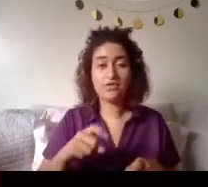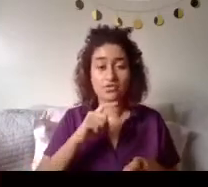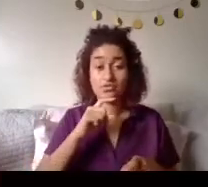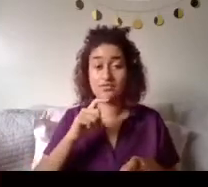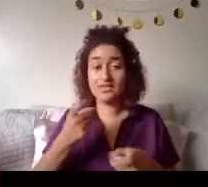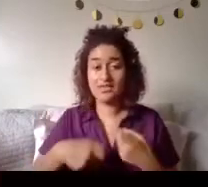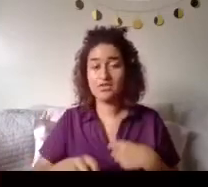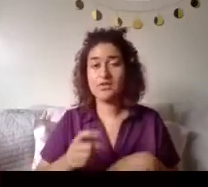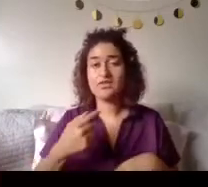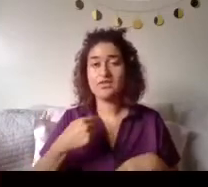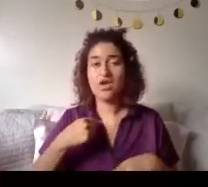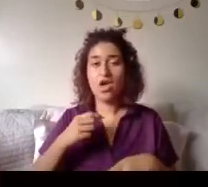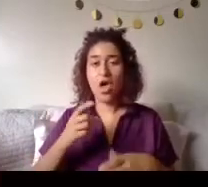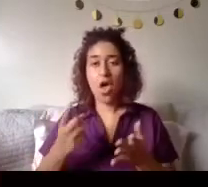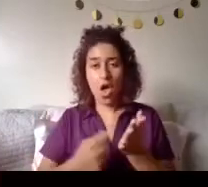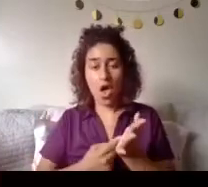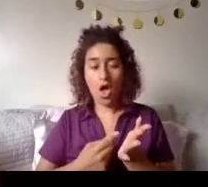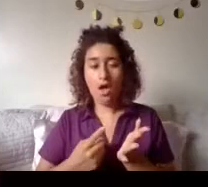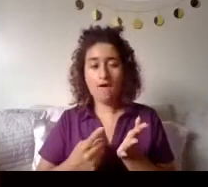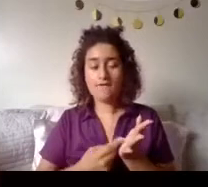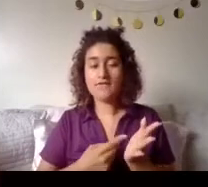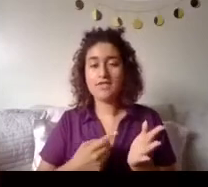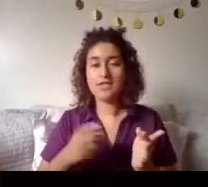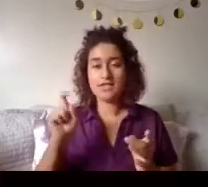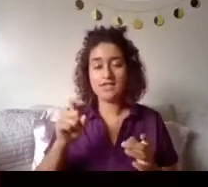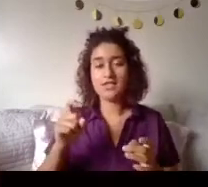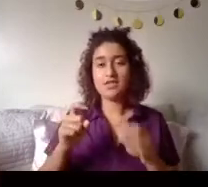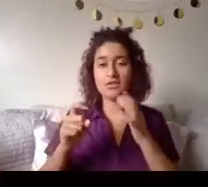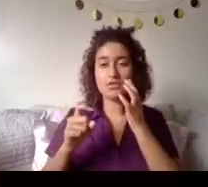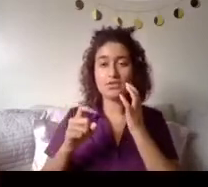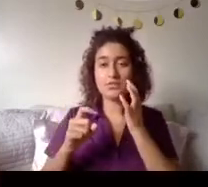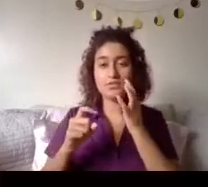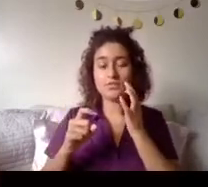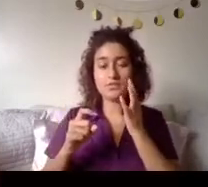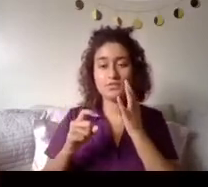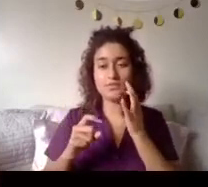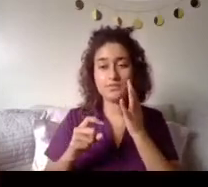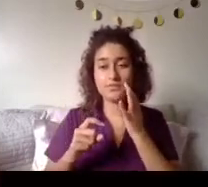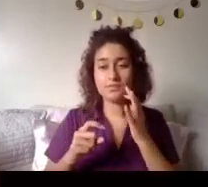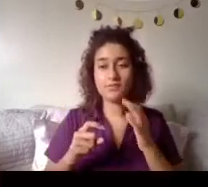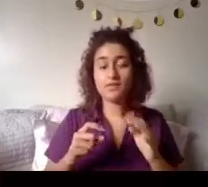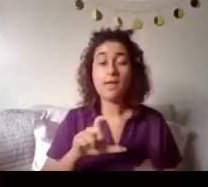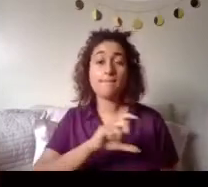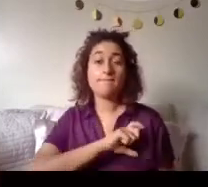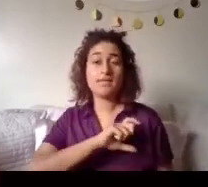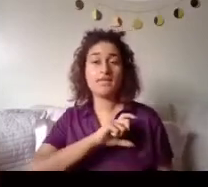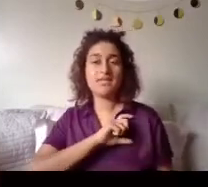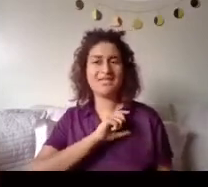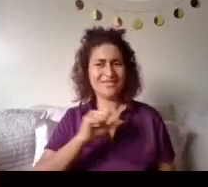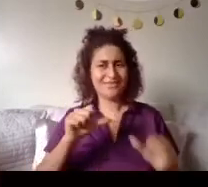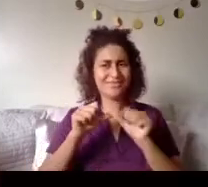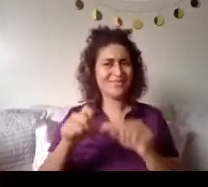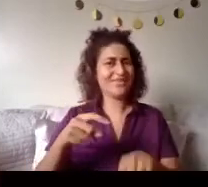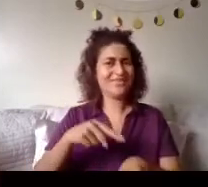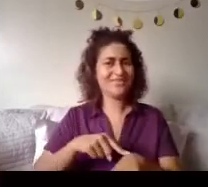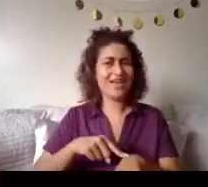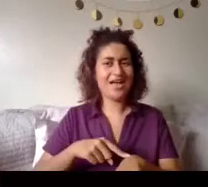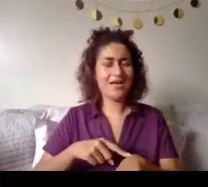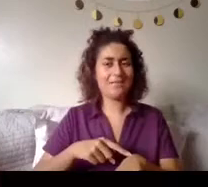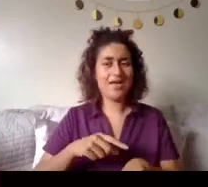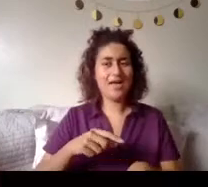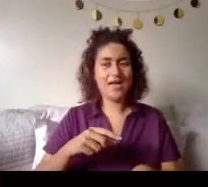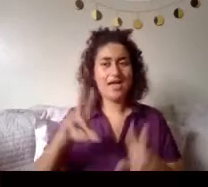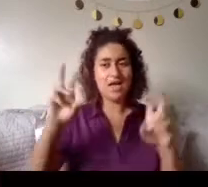decriminalization, often by themselves, after the control took place. Policing takes time, as George